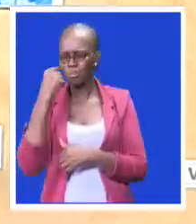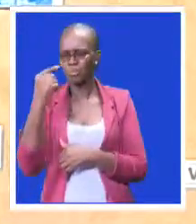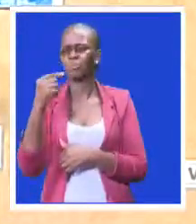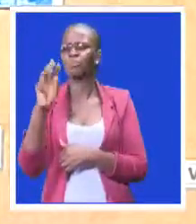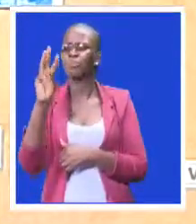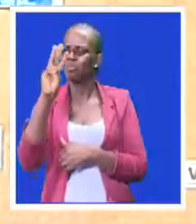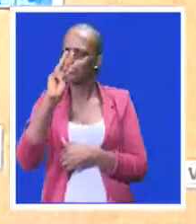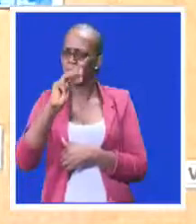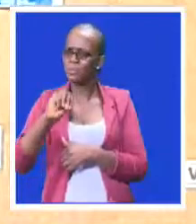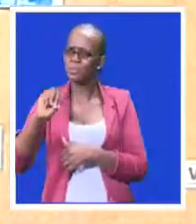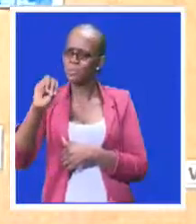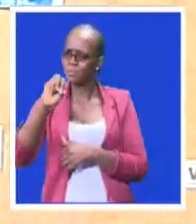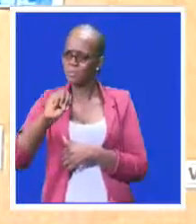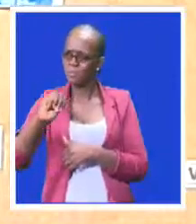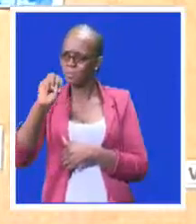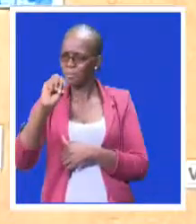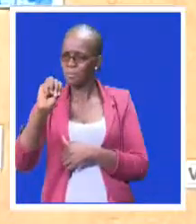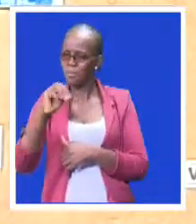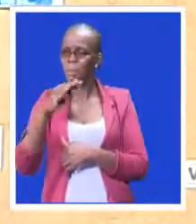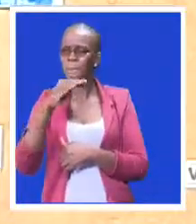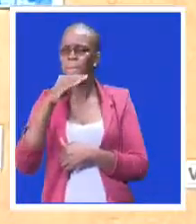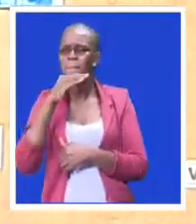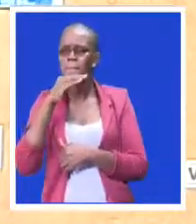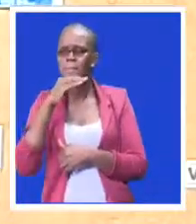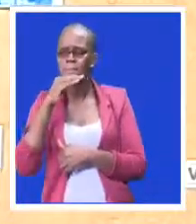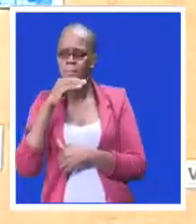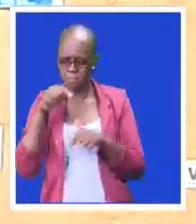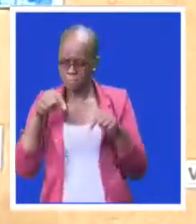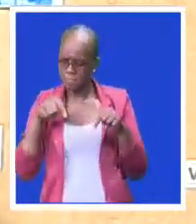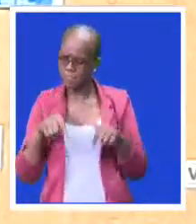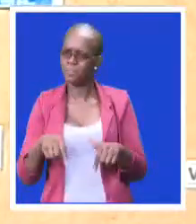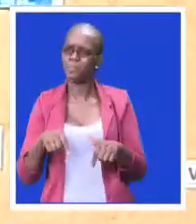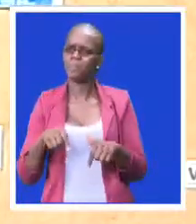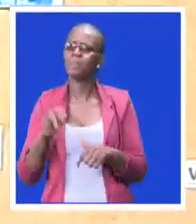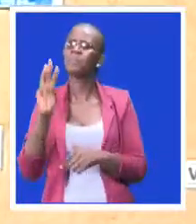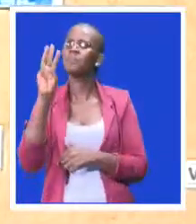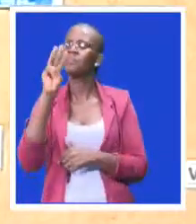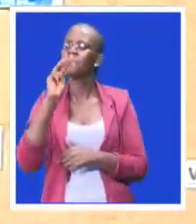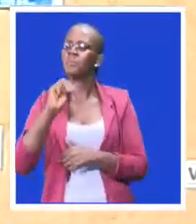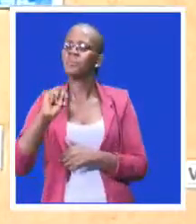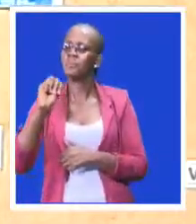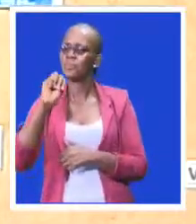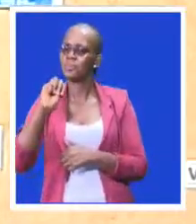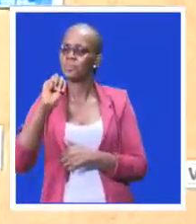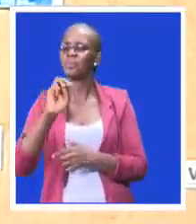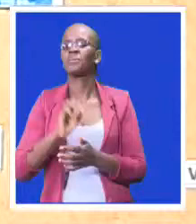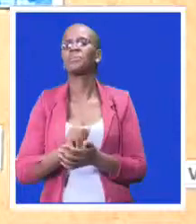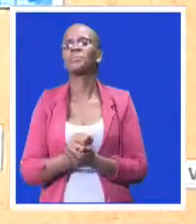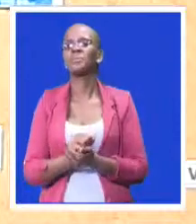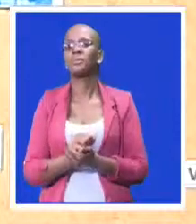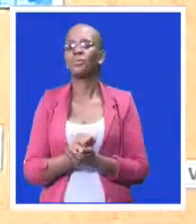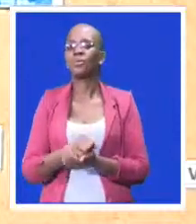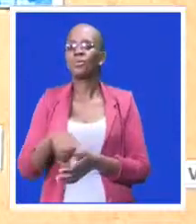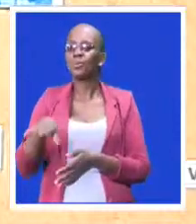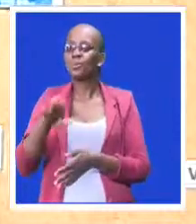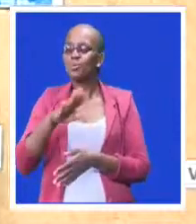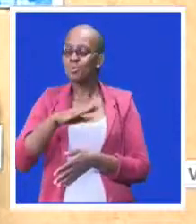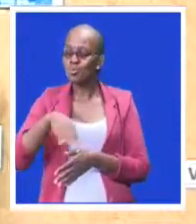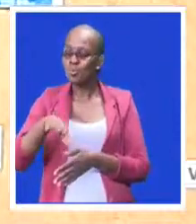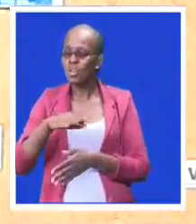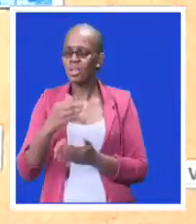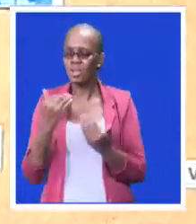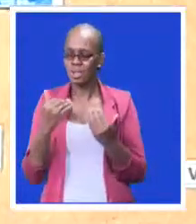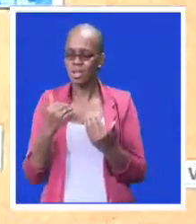So today is Monday. Right. Let's look over here and you say after me,